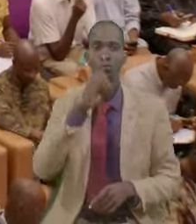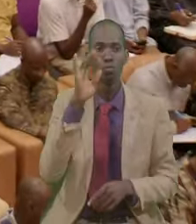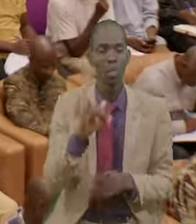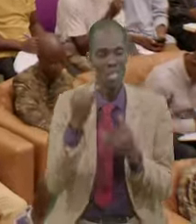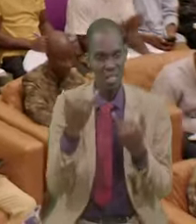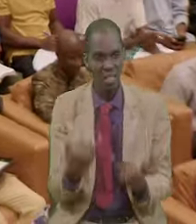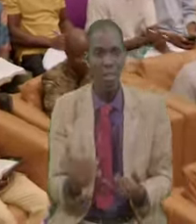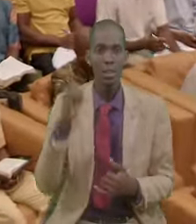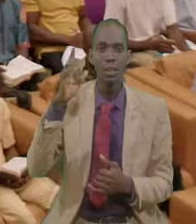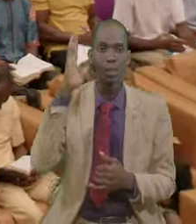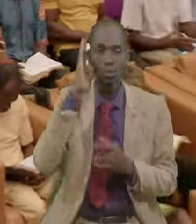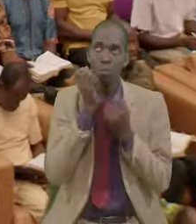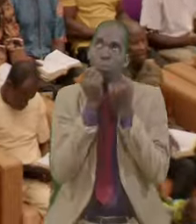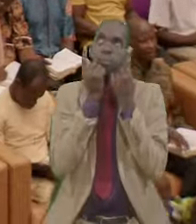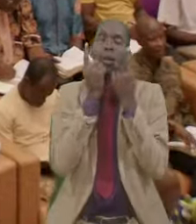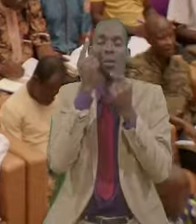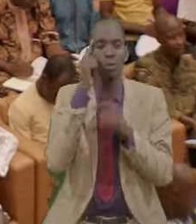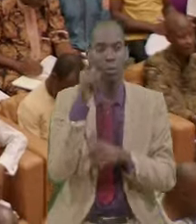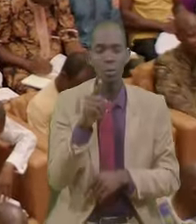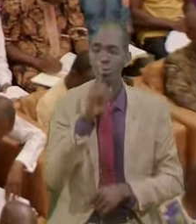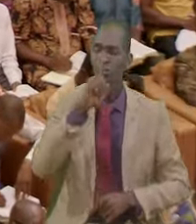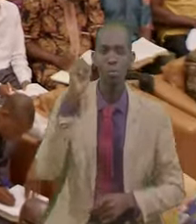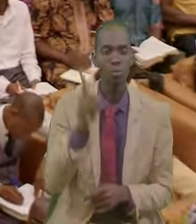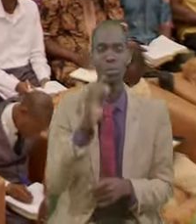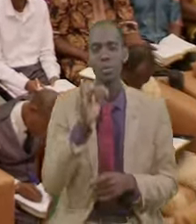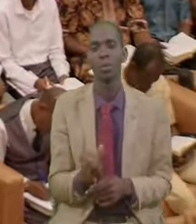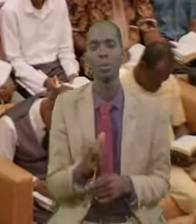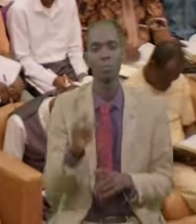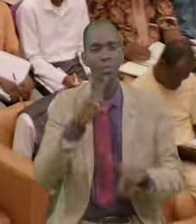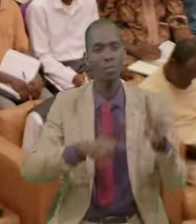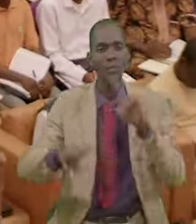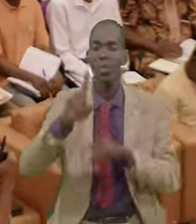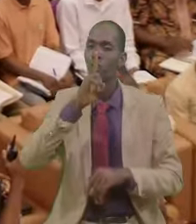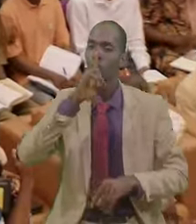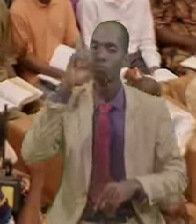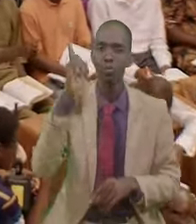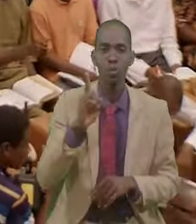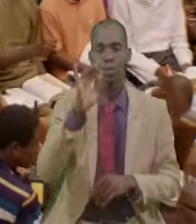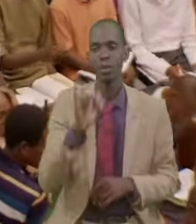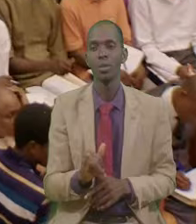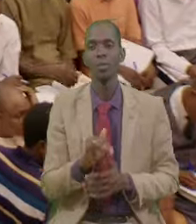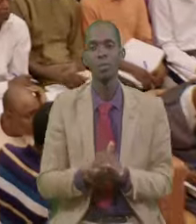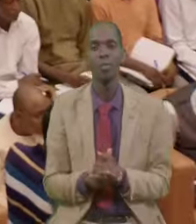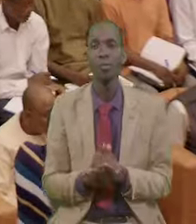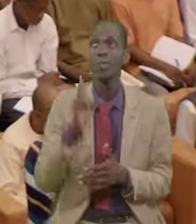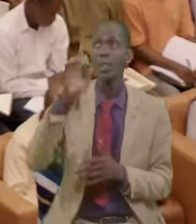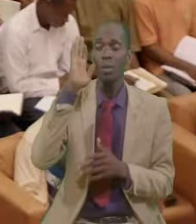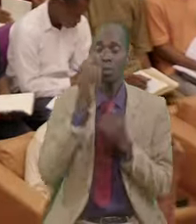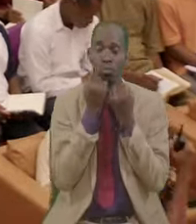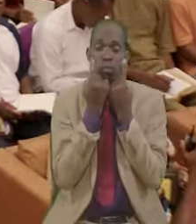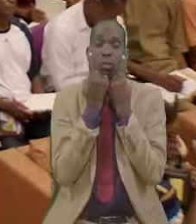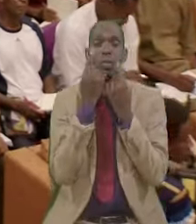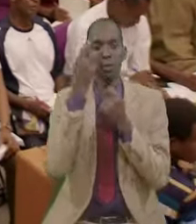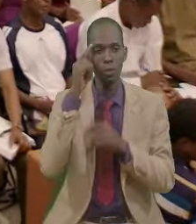will awake for thee. Surely. Somebody shall surely. He will awake for